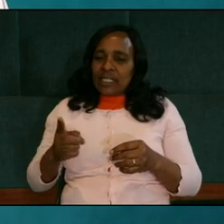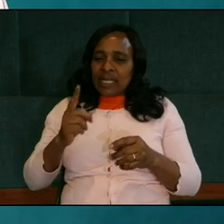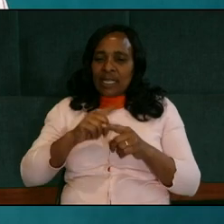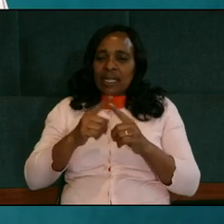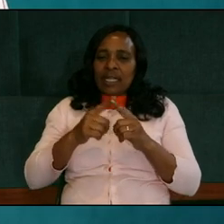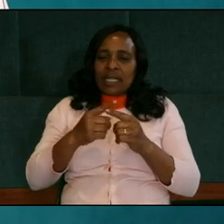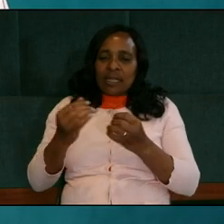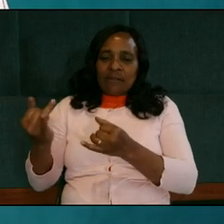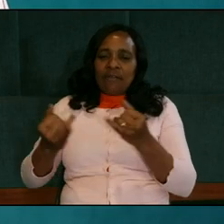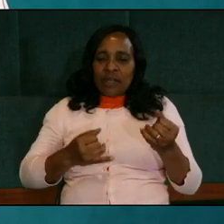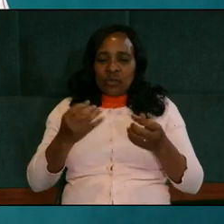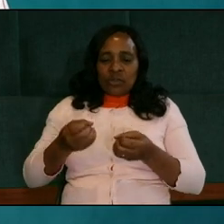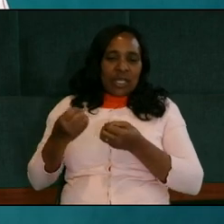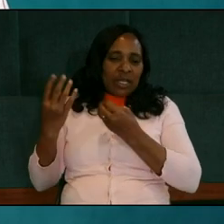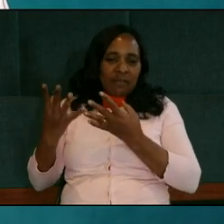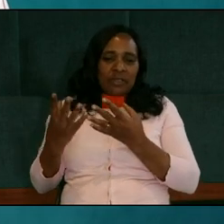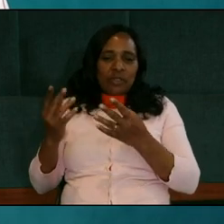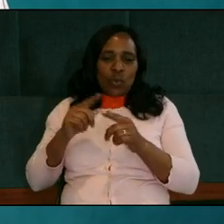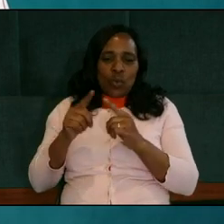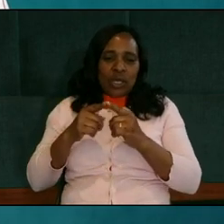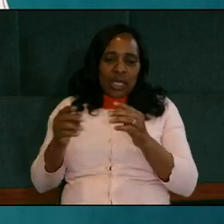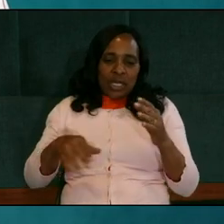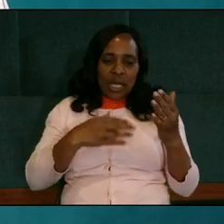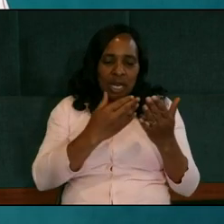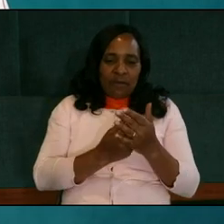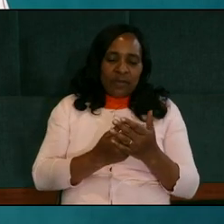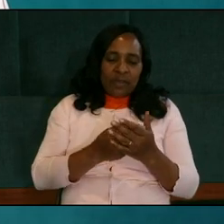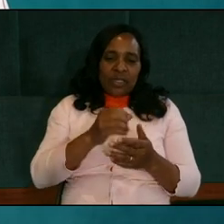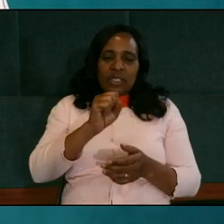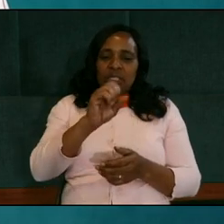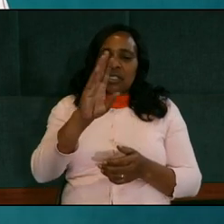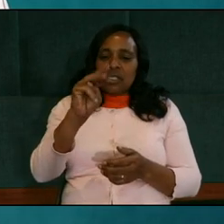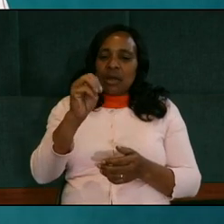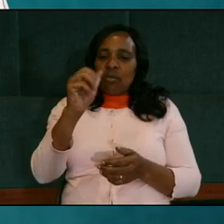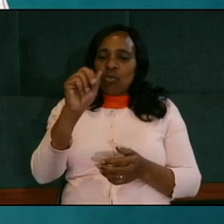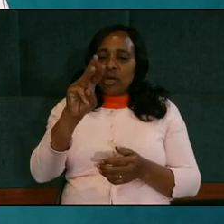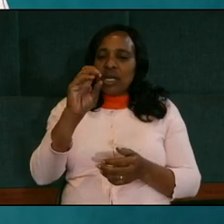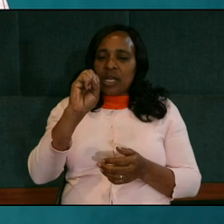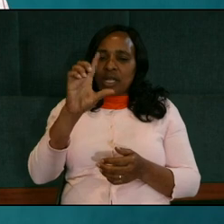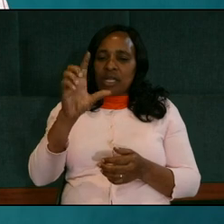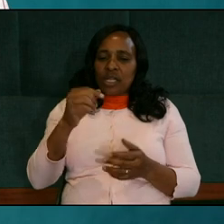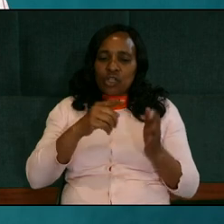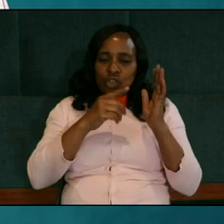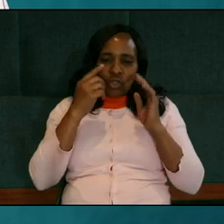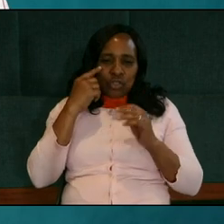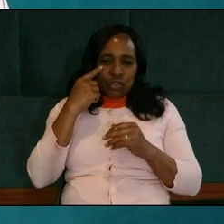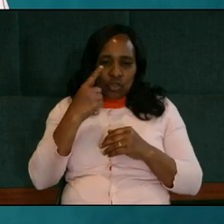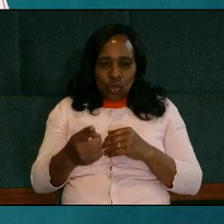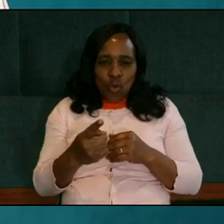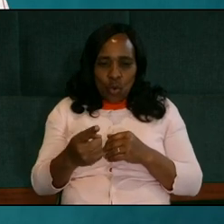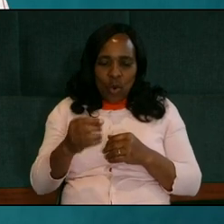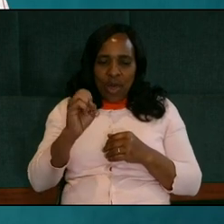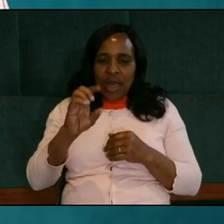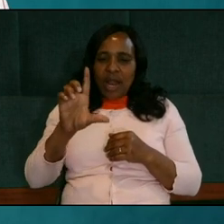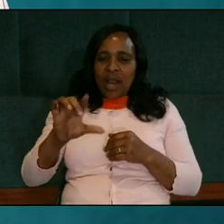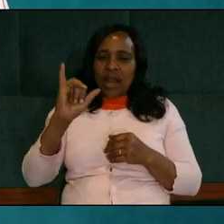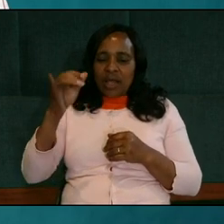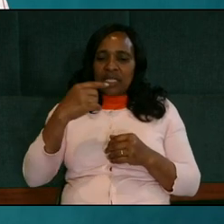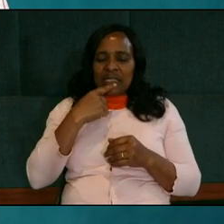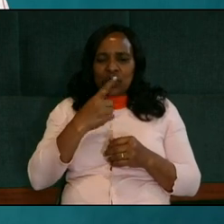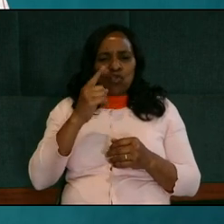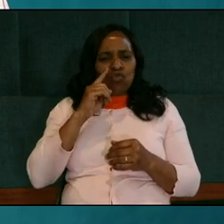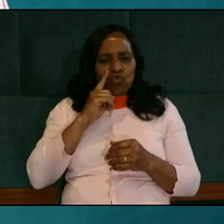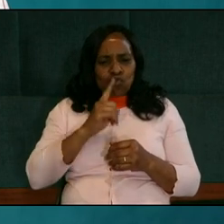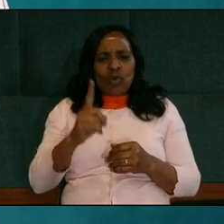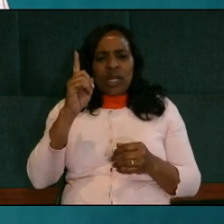the sacrifice. When they arrived, Samuel saw Eliab and thought, "Surely the Lord's anointed stands here